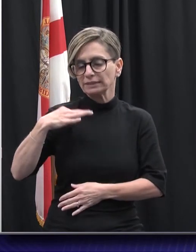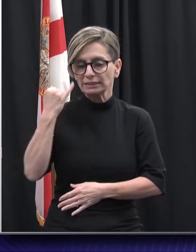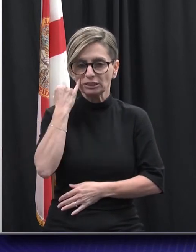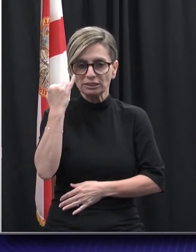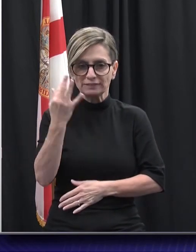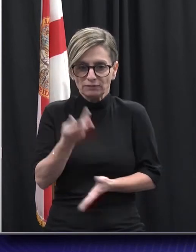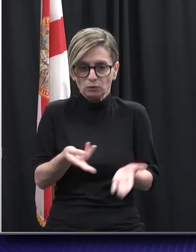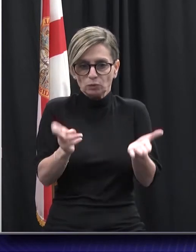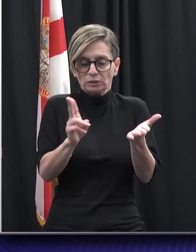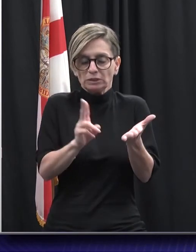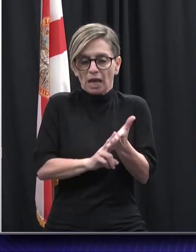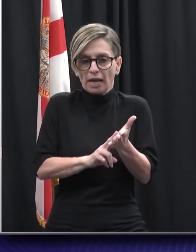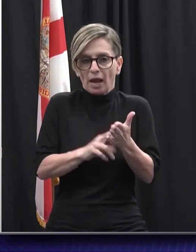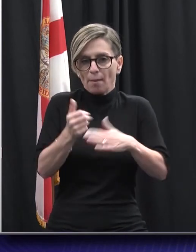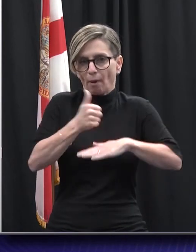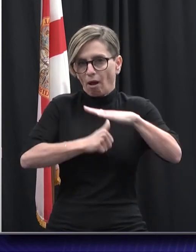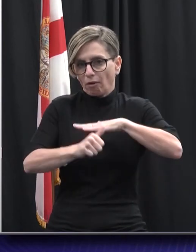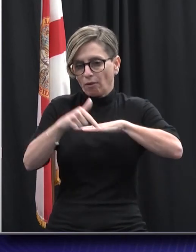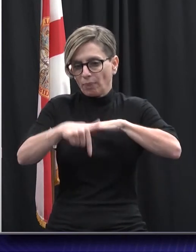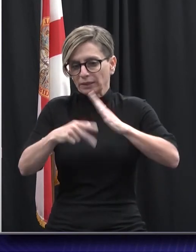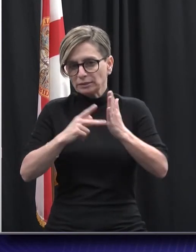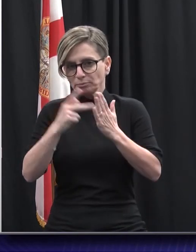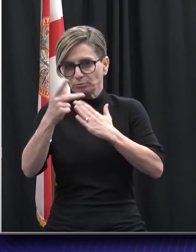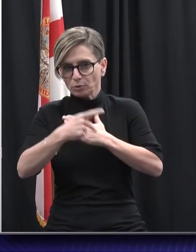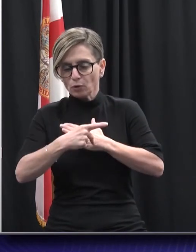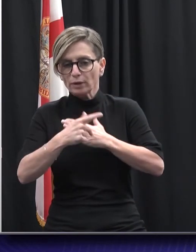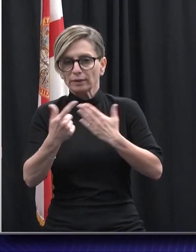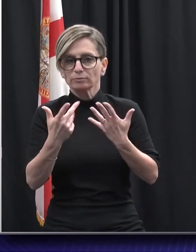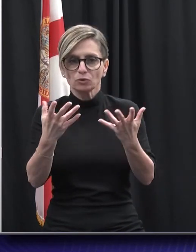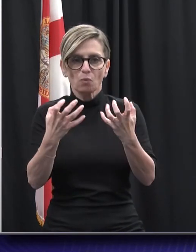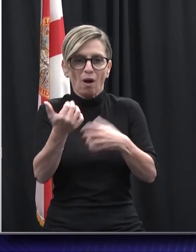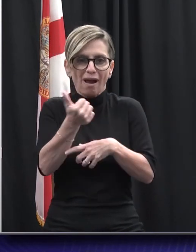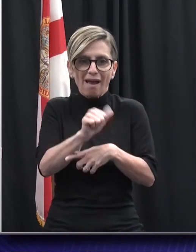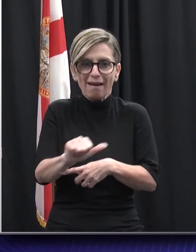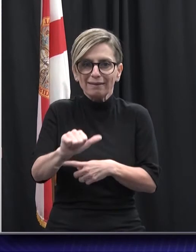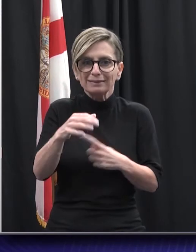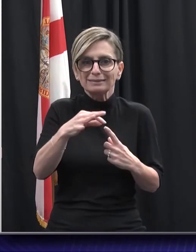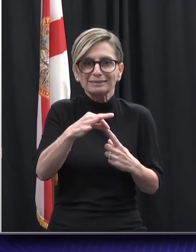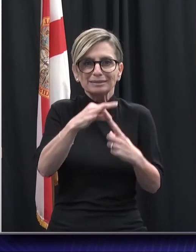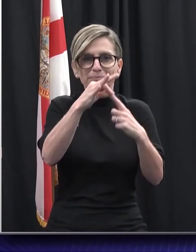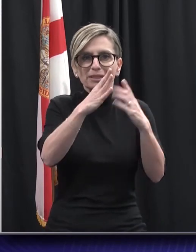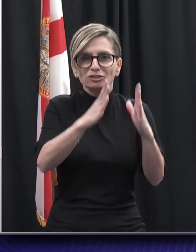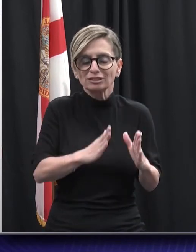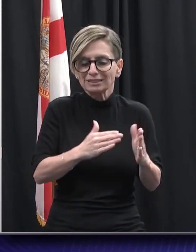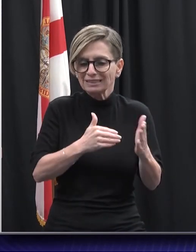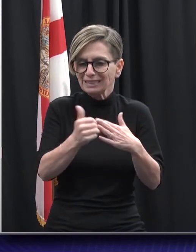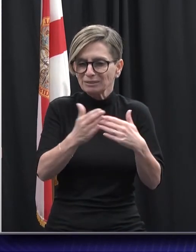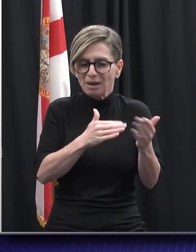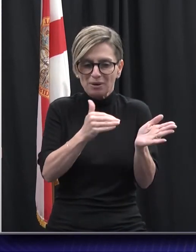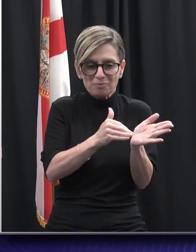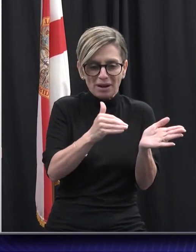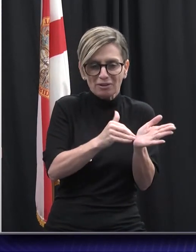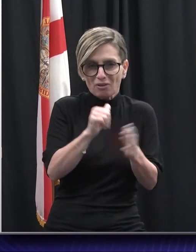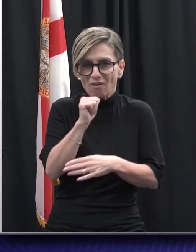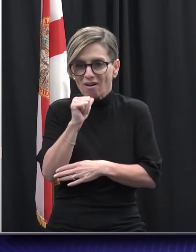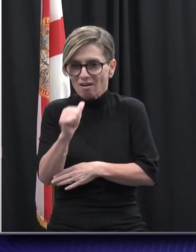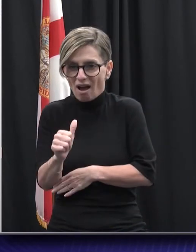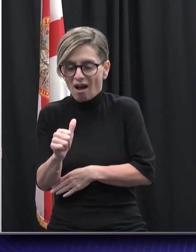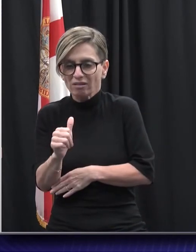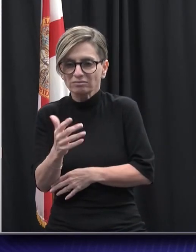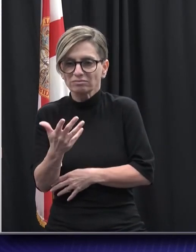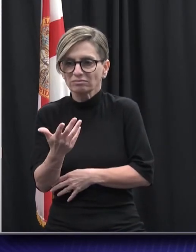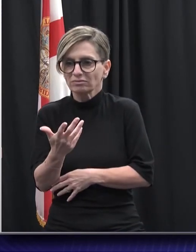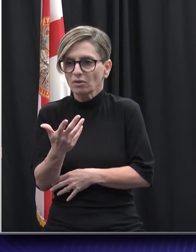this program. So what we're looking for are any specialties, whether they are medical or non-medical. So it can